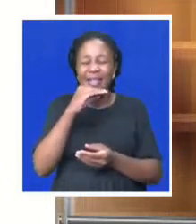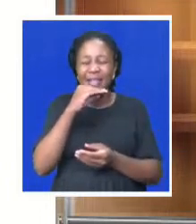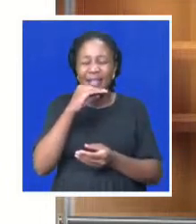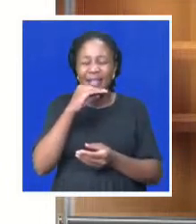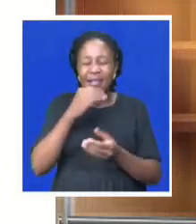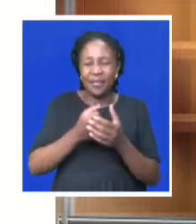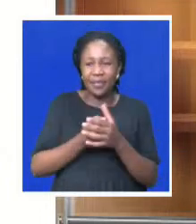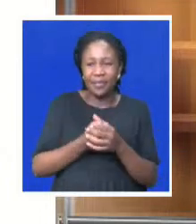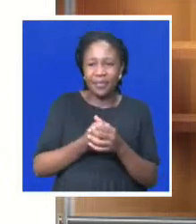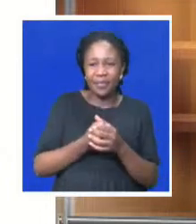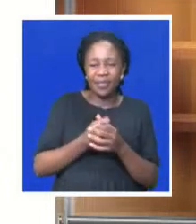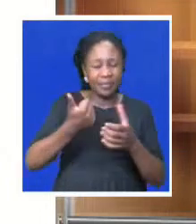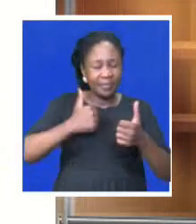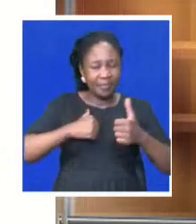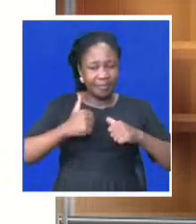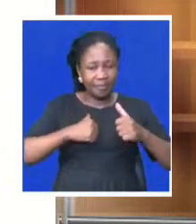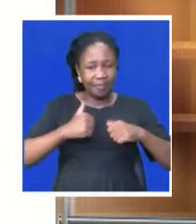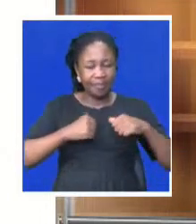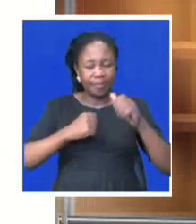that shows action.